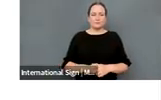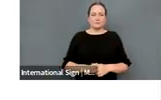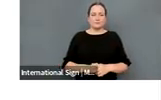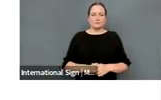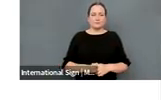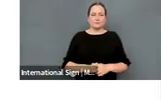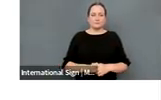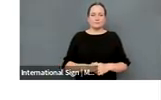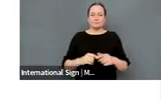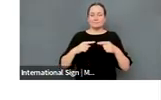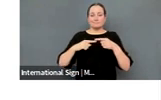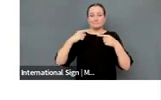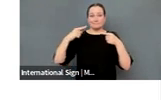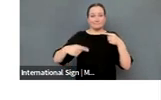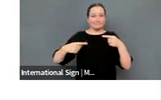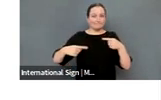implication for